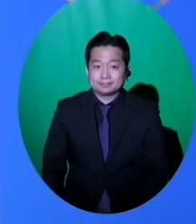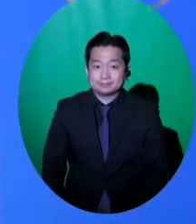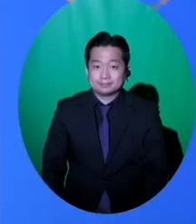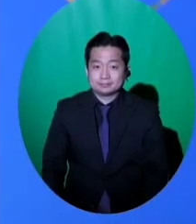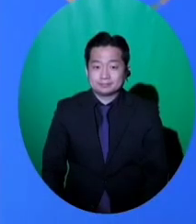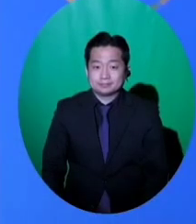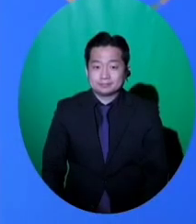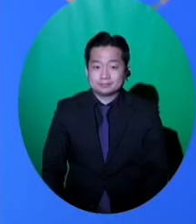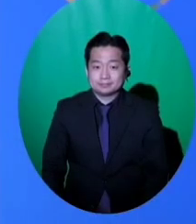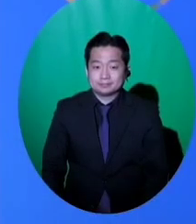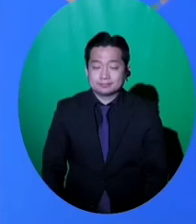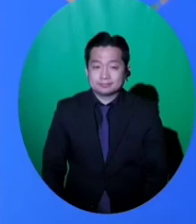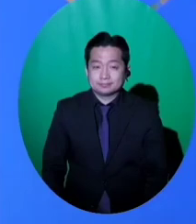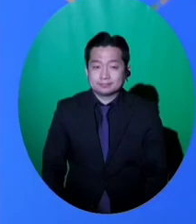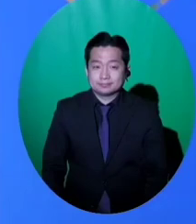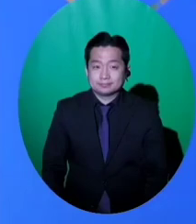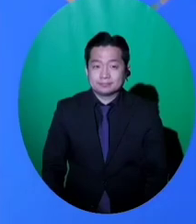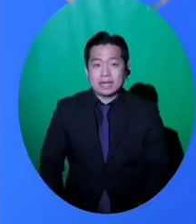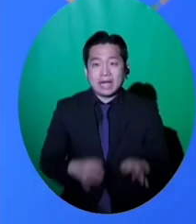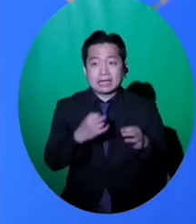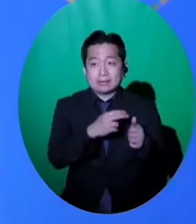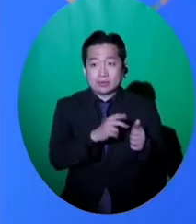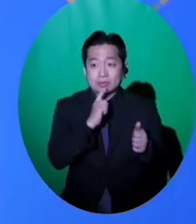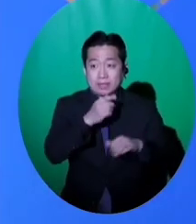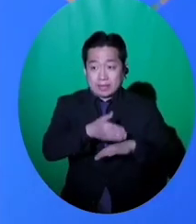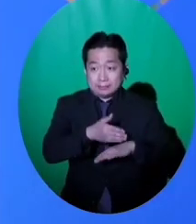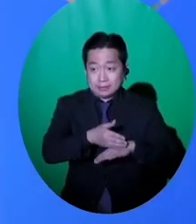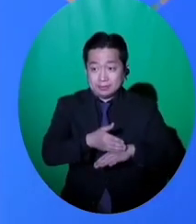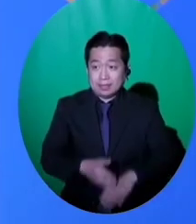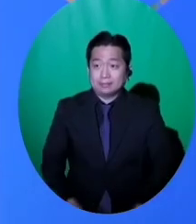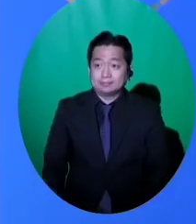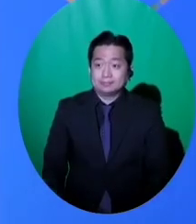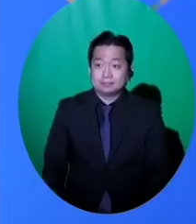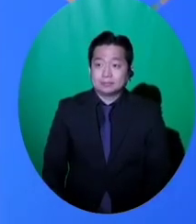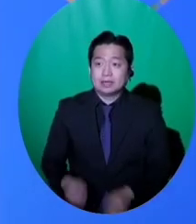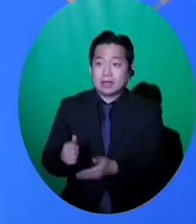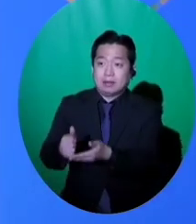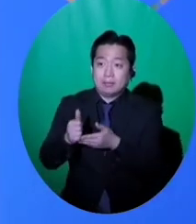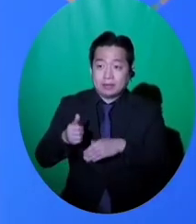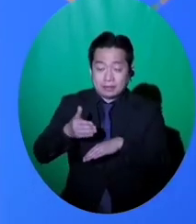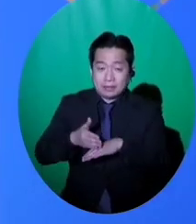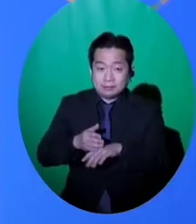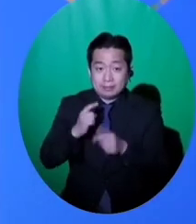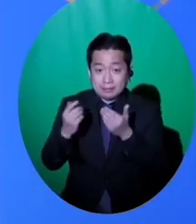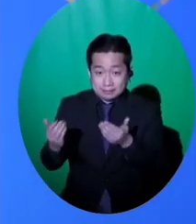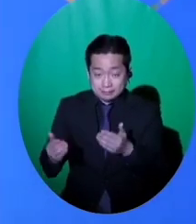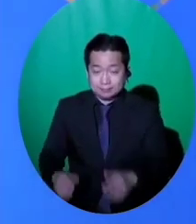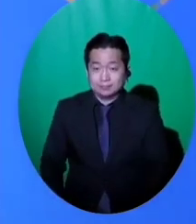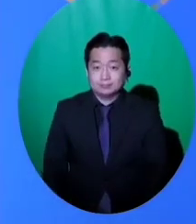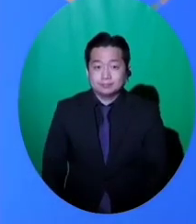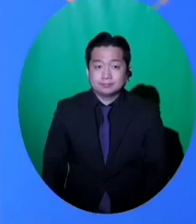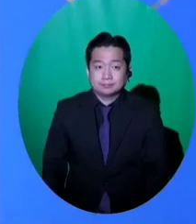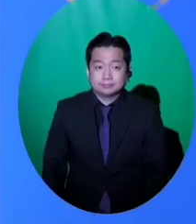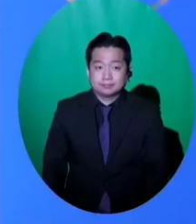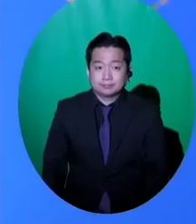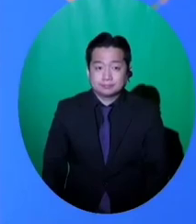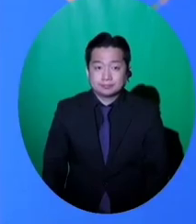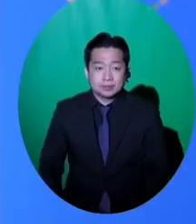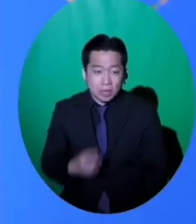Thank you, Professor Kim and panelists, for reminding us that care was and is always a part of our social